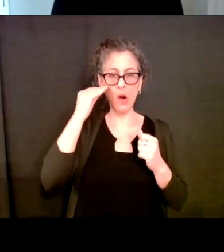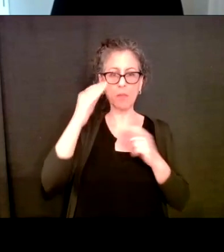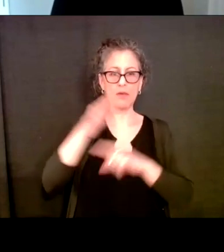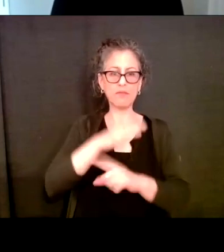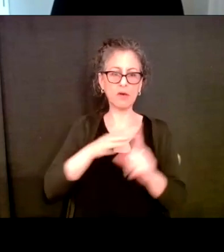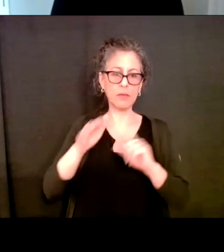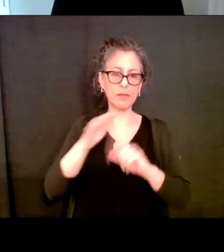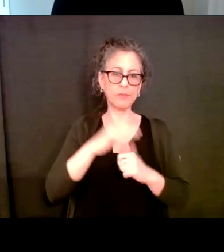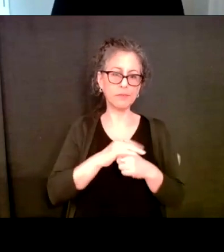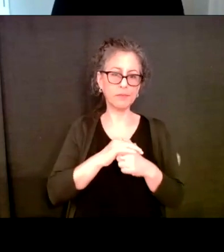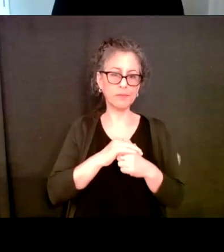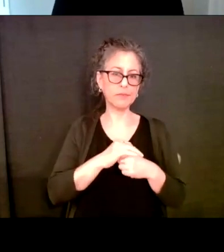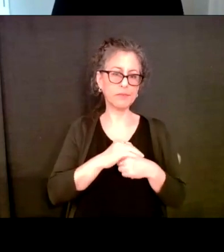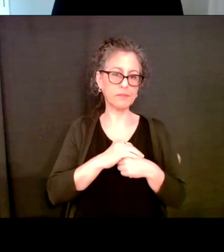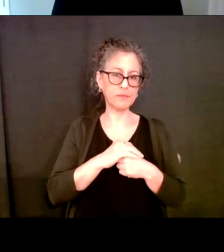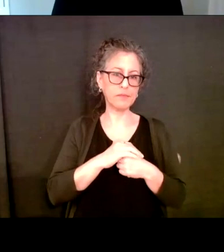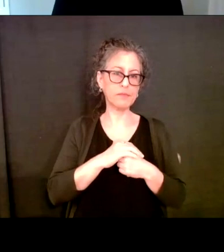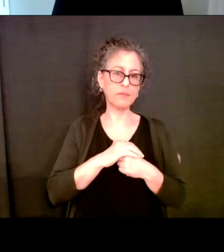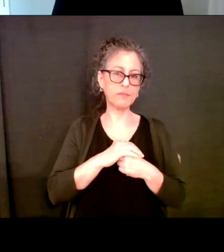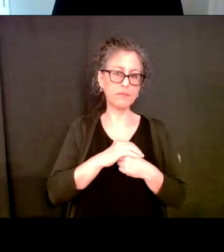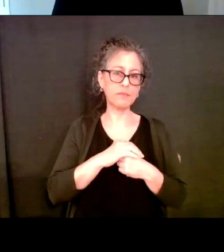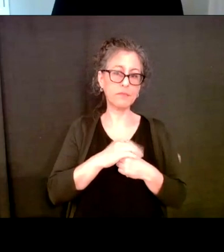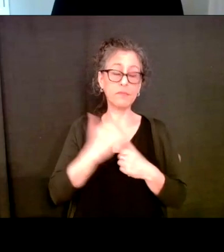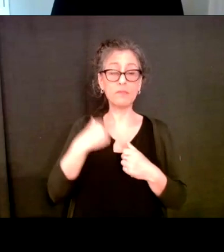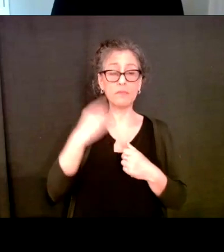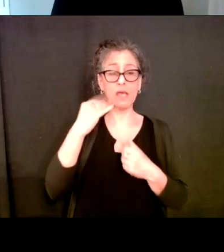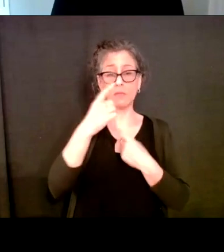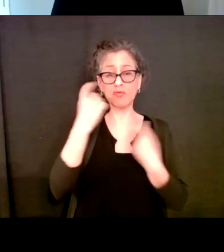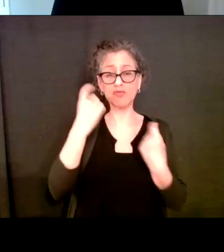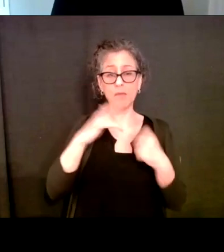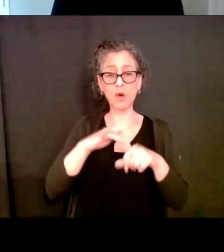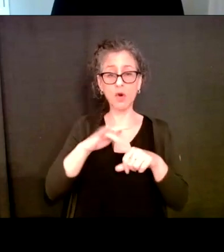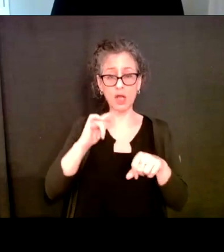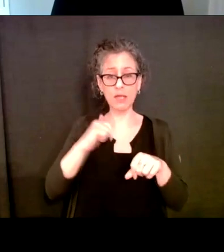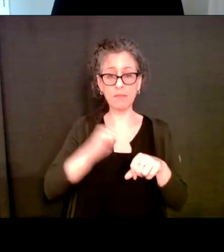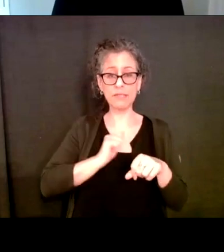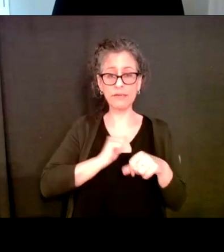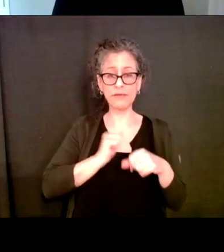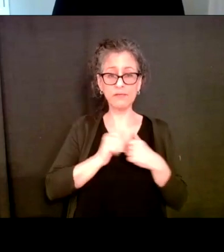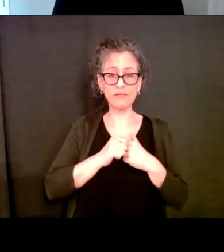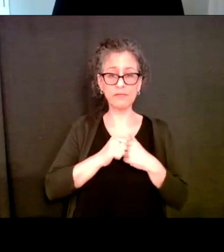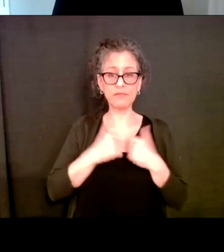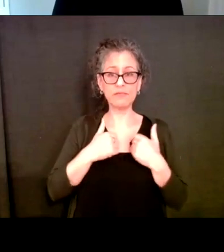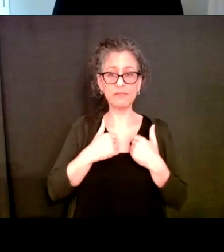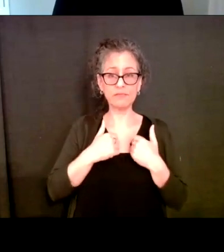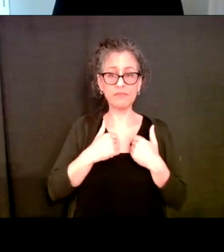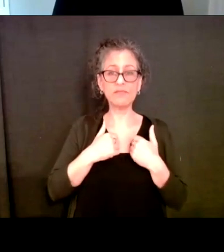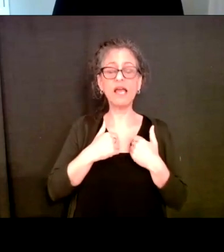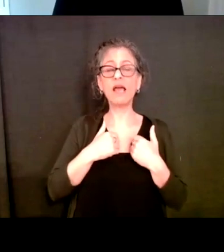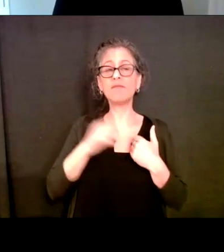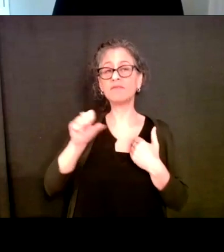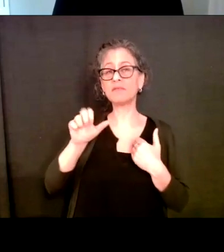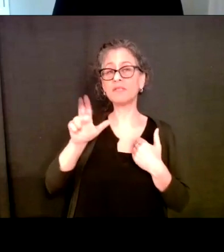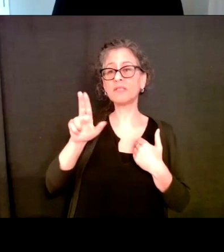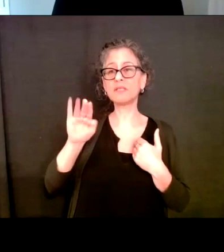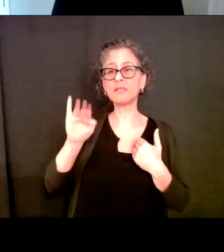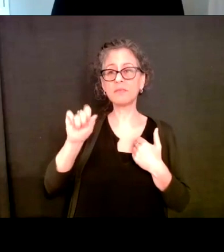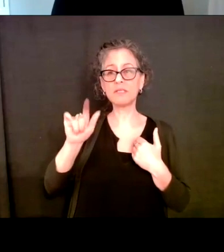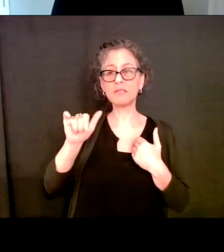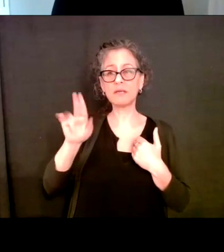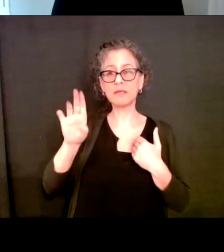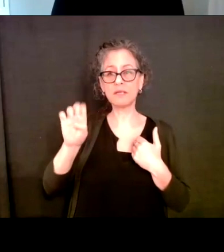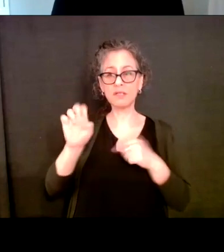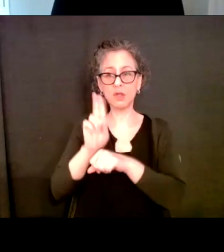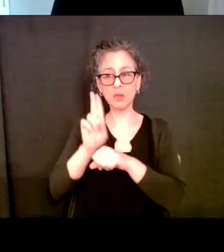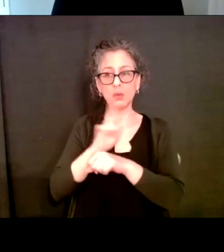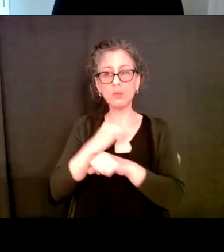environment. I experienced trauma early on. There was substance use in the household, there was poverty.